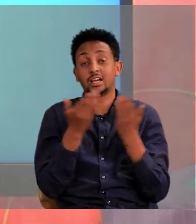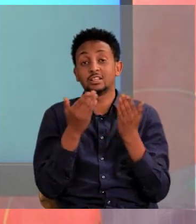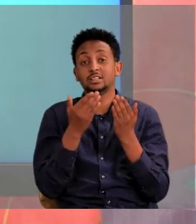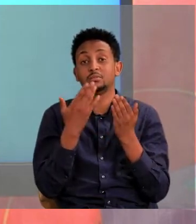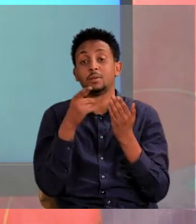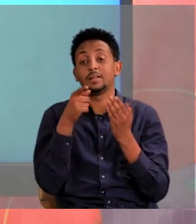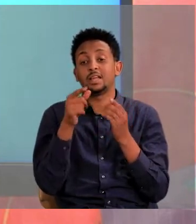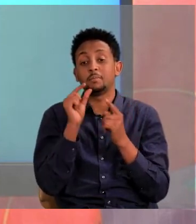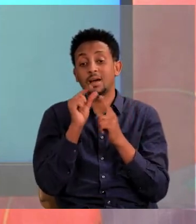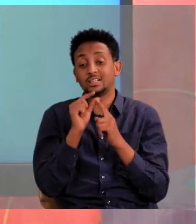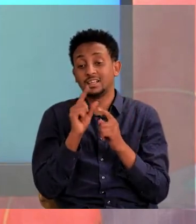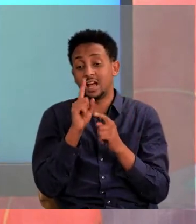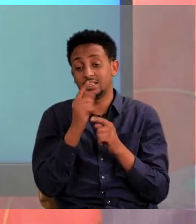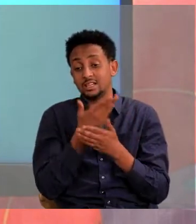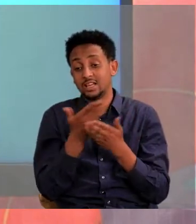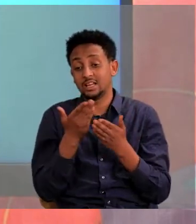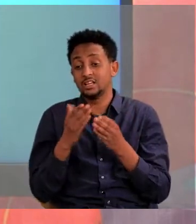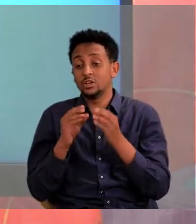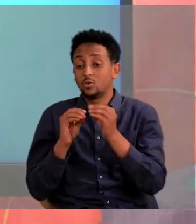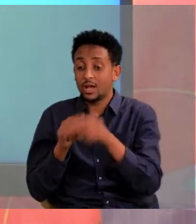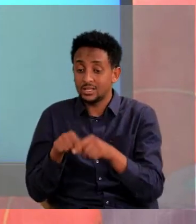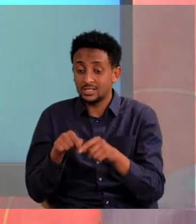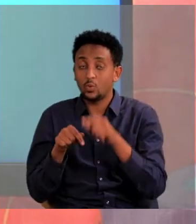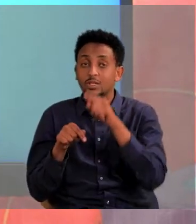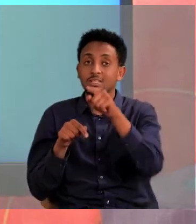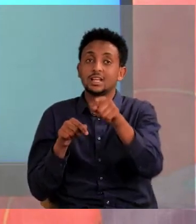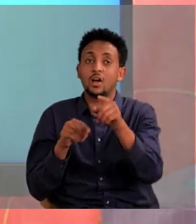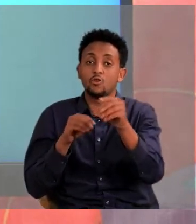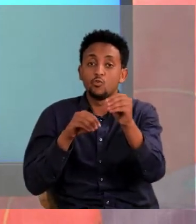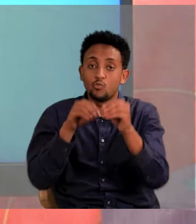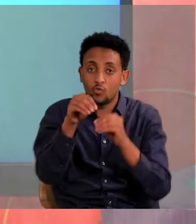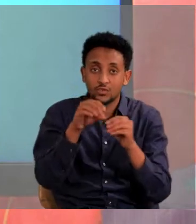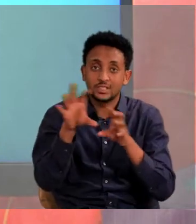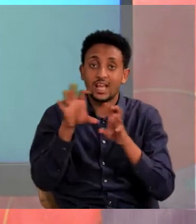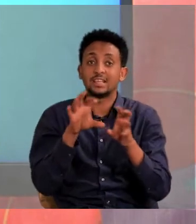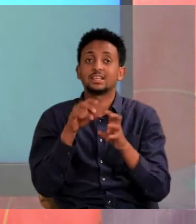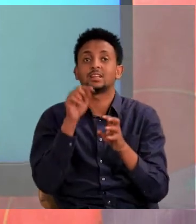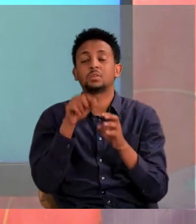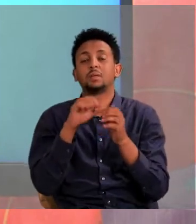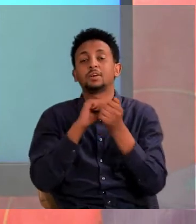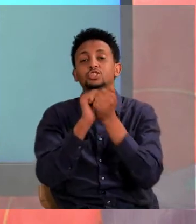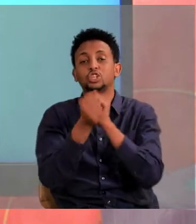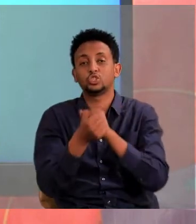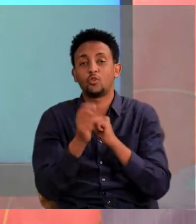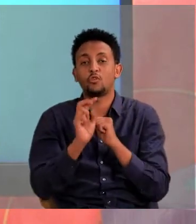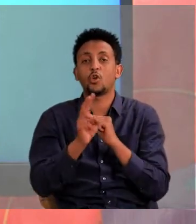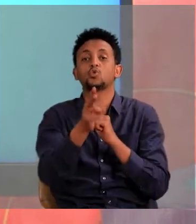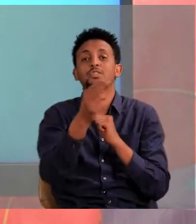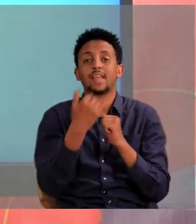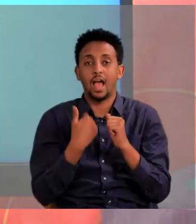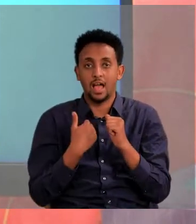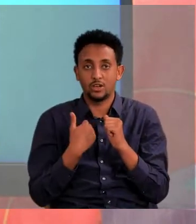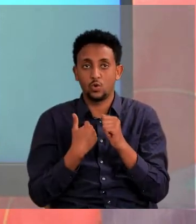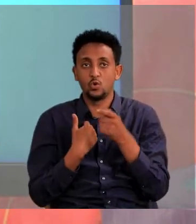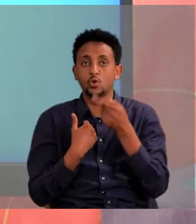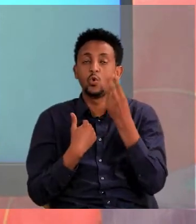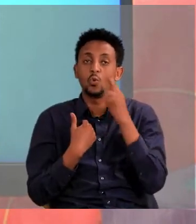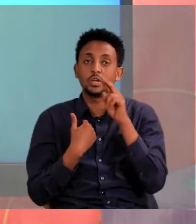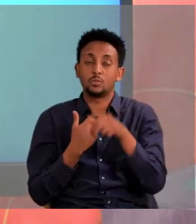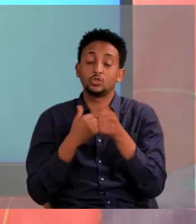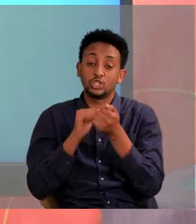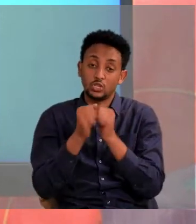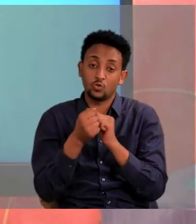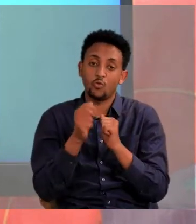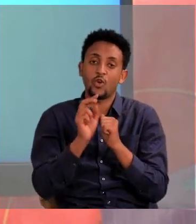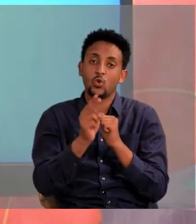suppose this particle is moving from this to this point, and there might be a change of velocity as it moves from this to